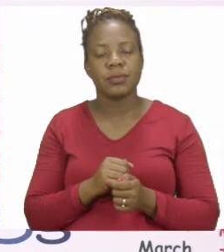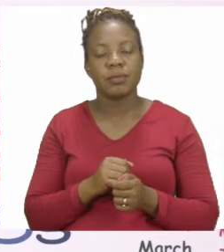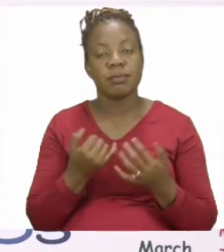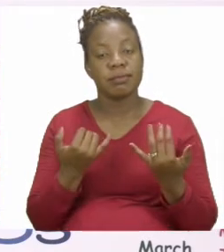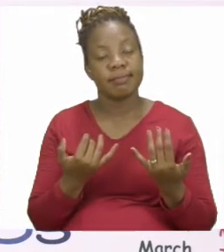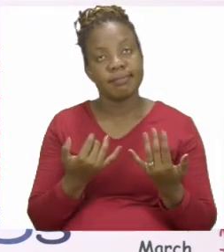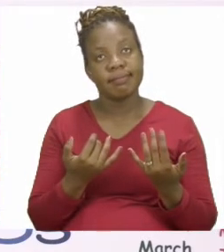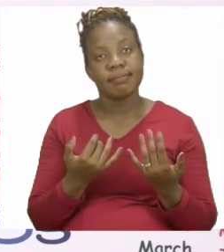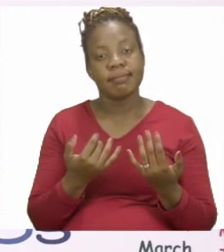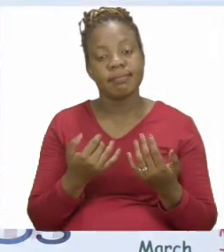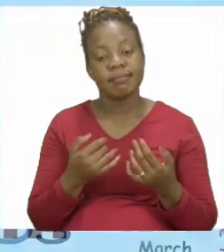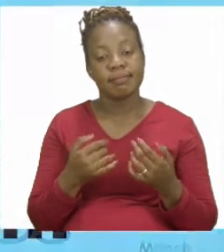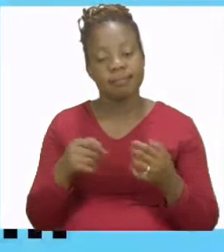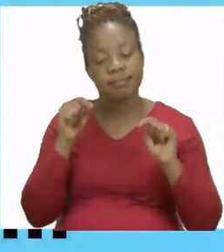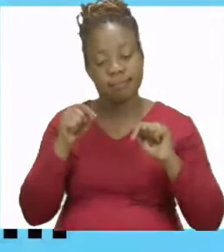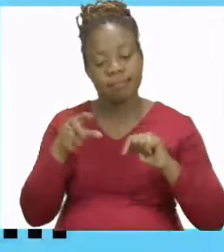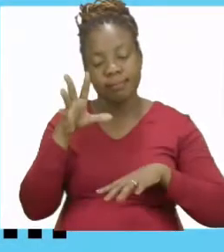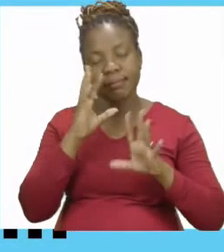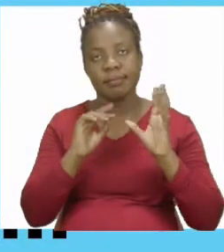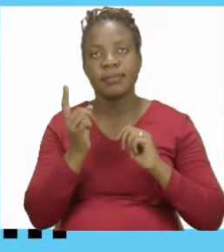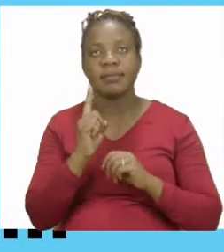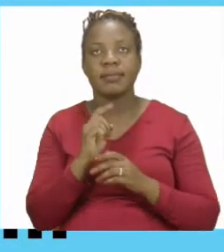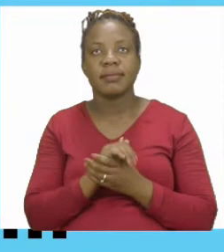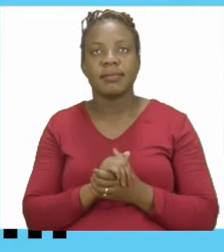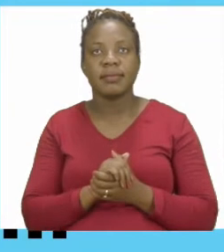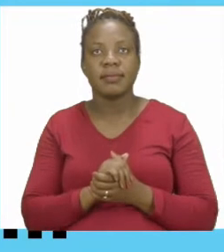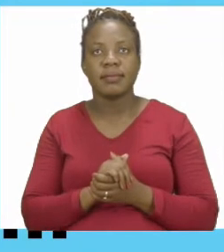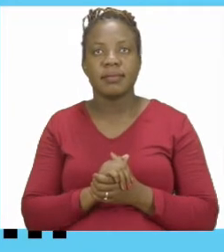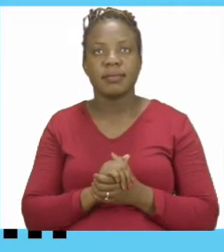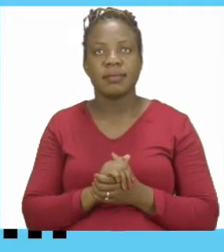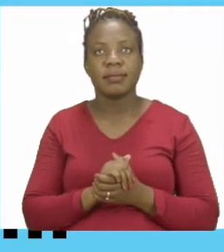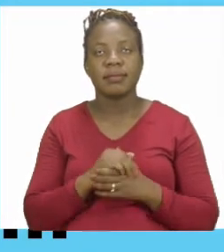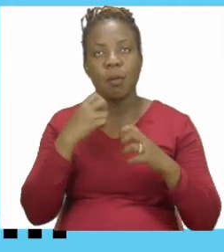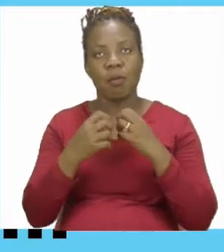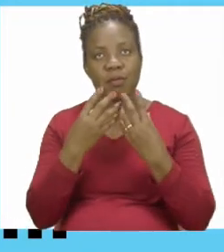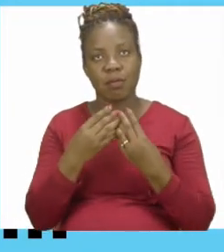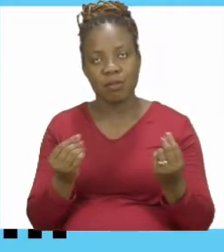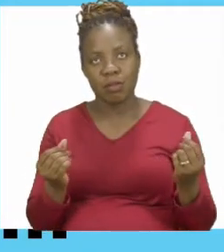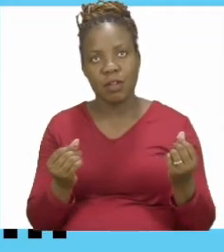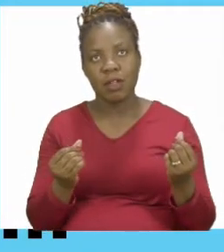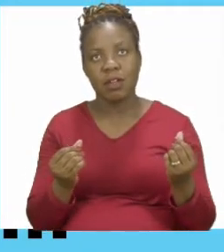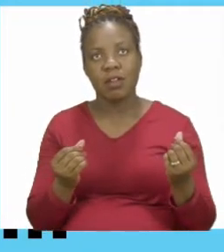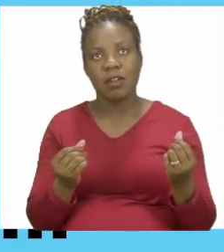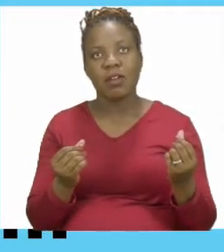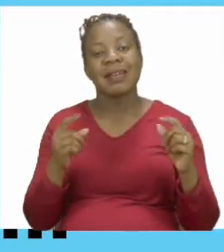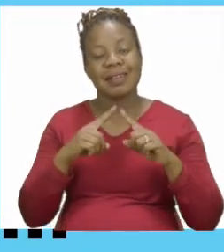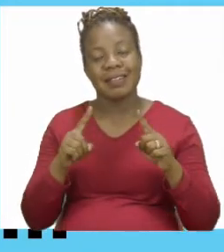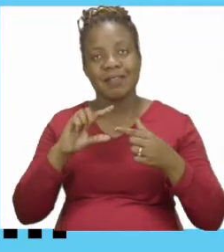we are going to learn about today. We'll do some problem solving,